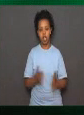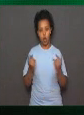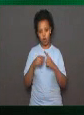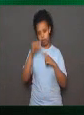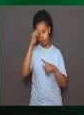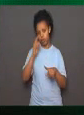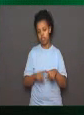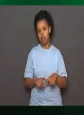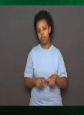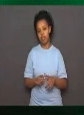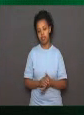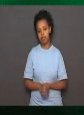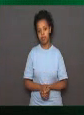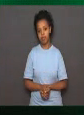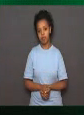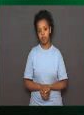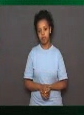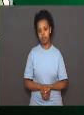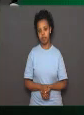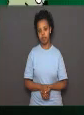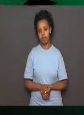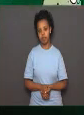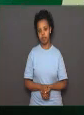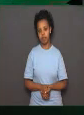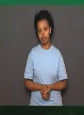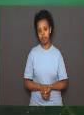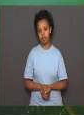Let's get back to our lesson.